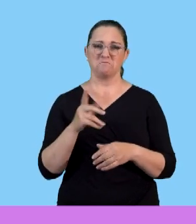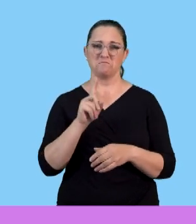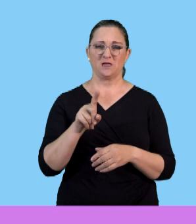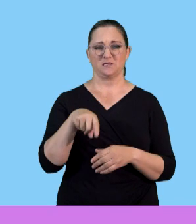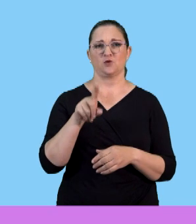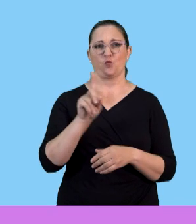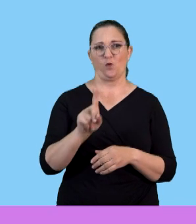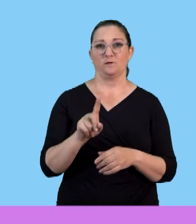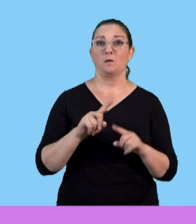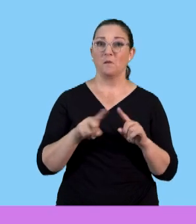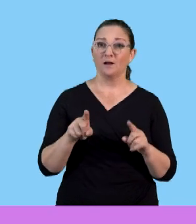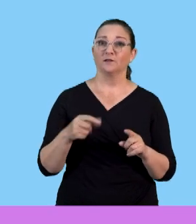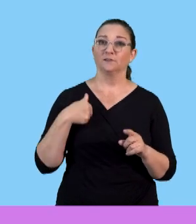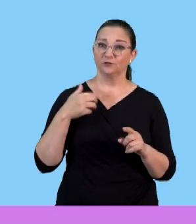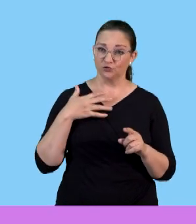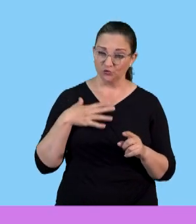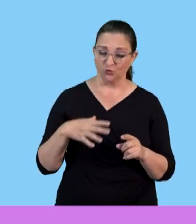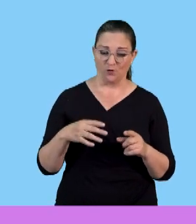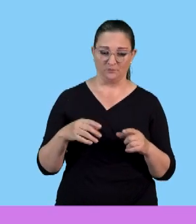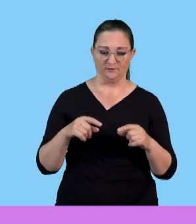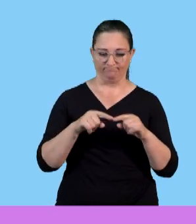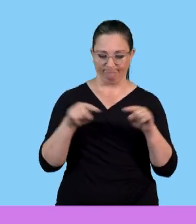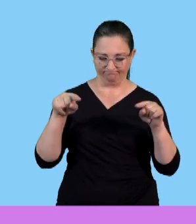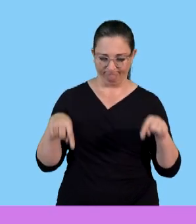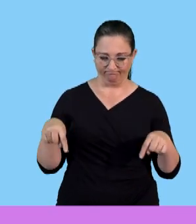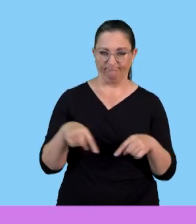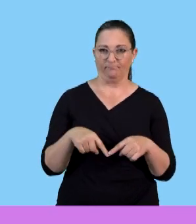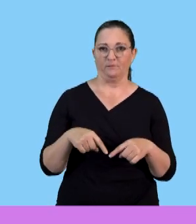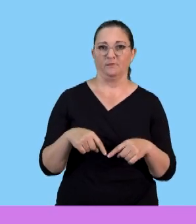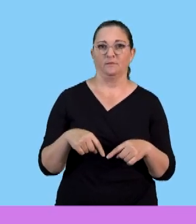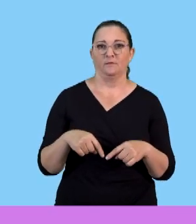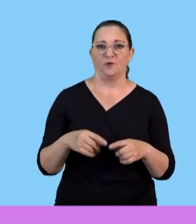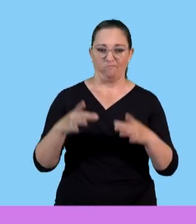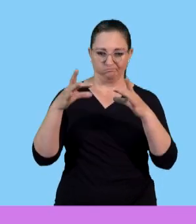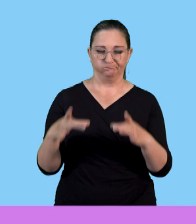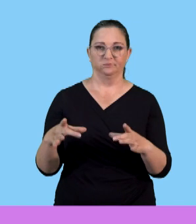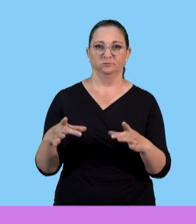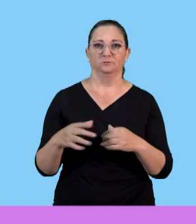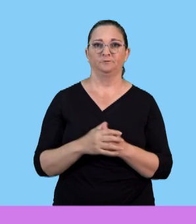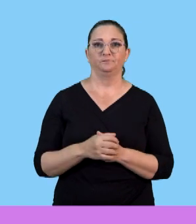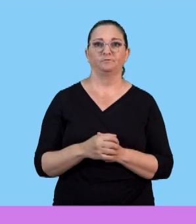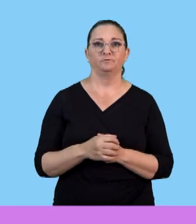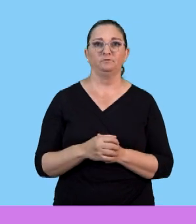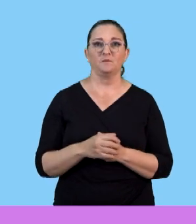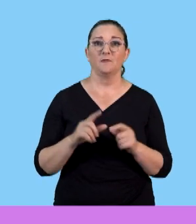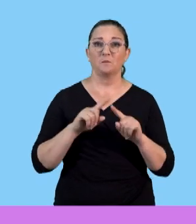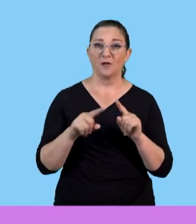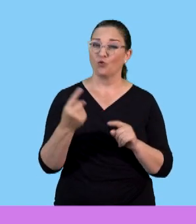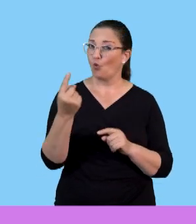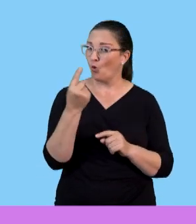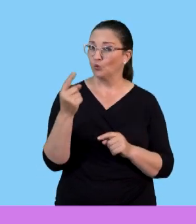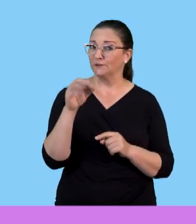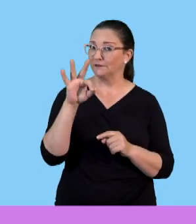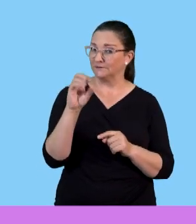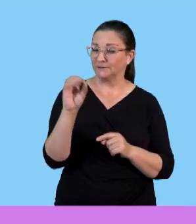coffee table to put on her carpet there. That will be the coffee table. But the coffee table